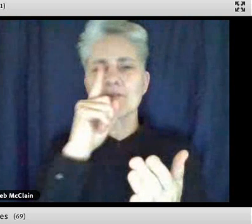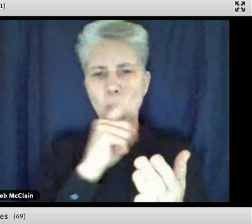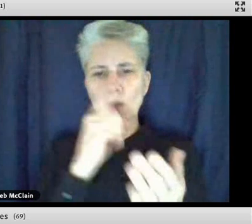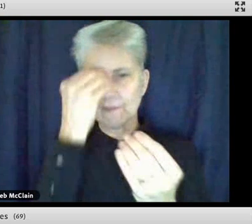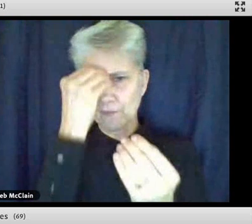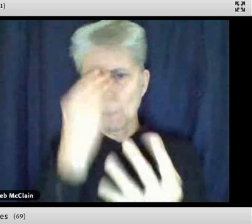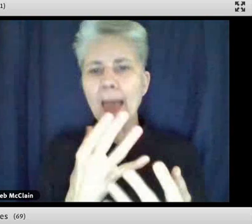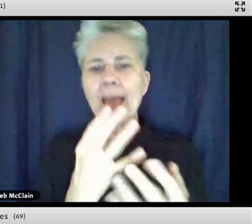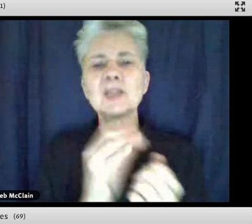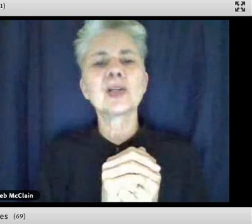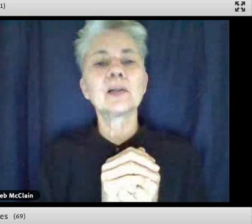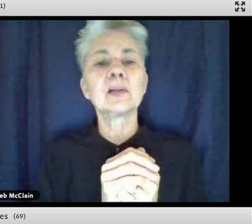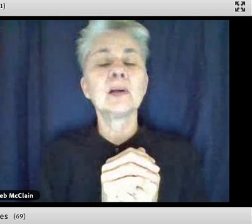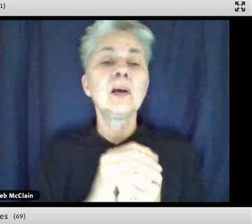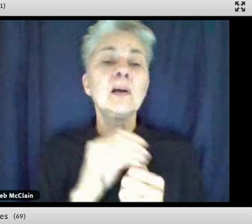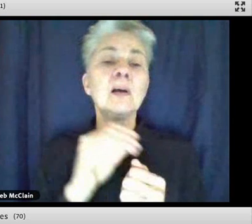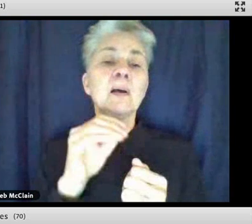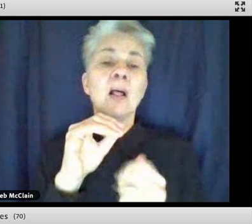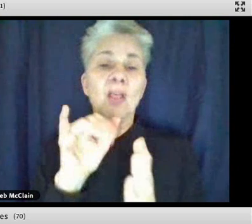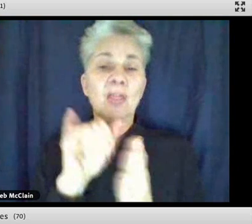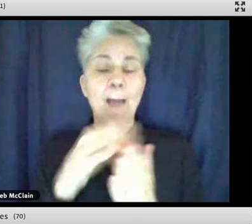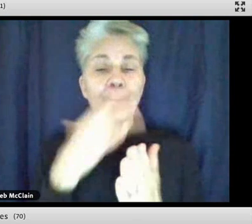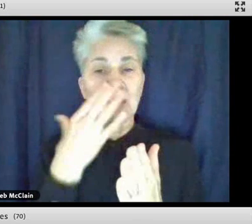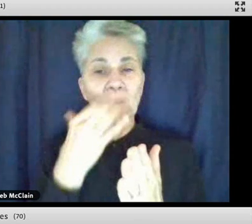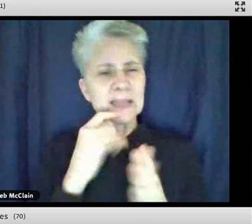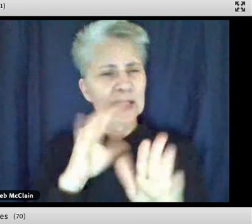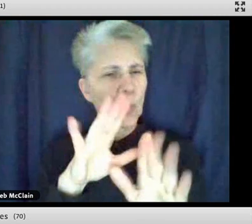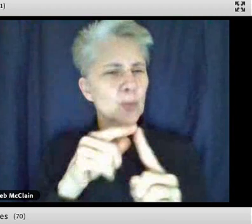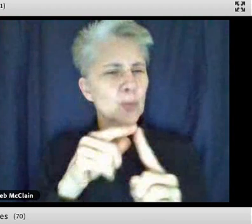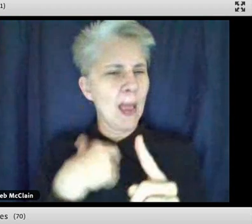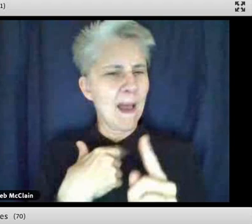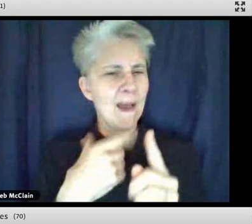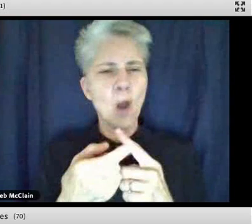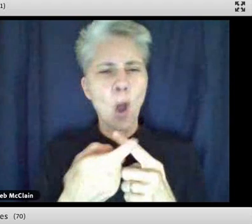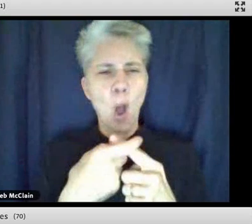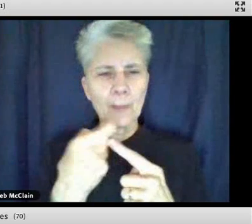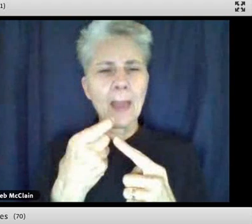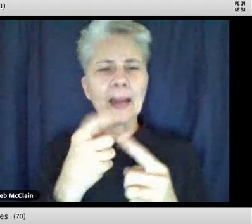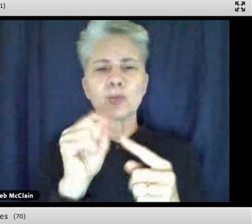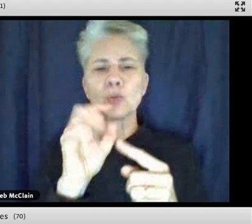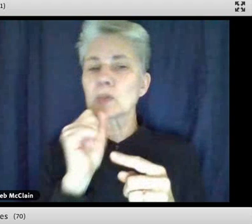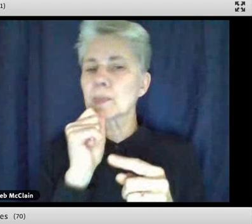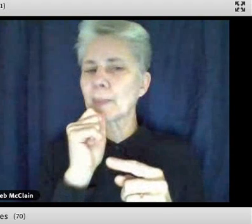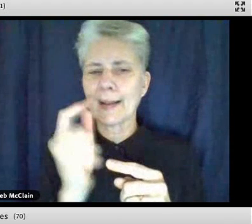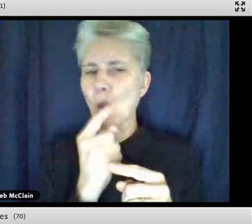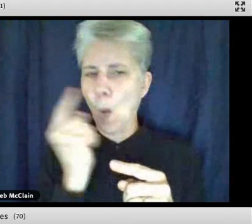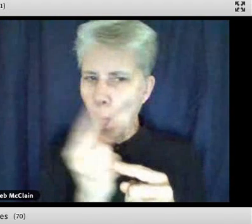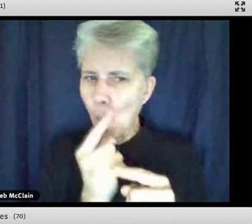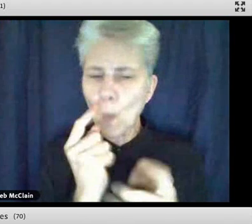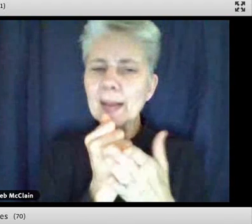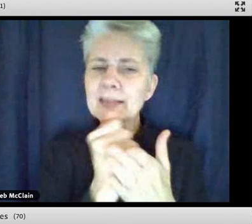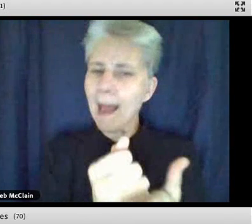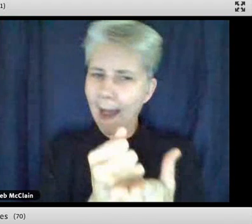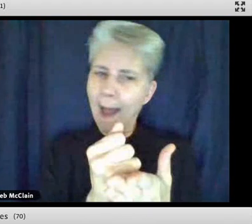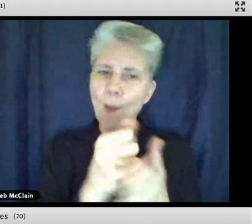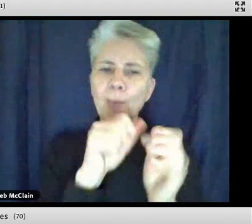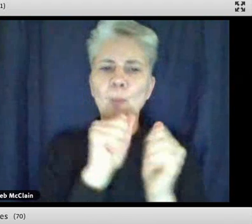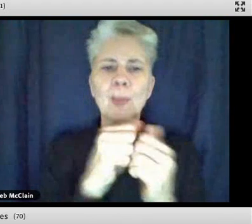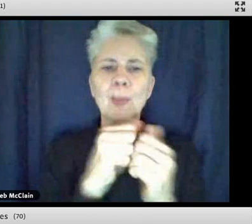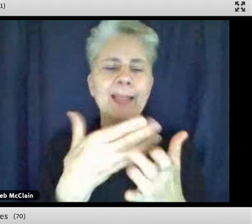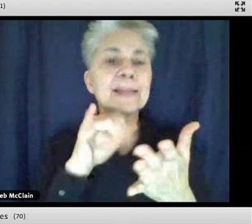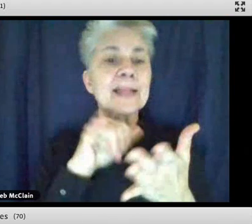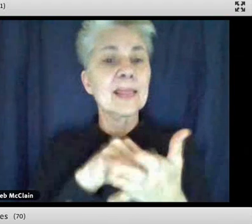I'm sorry, how to verify information that's false, because it's great to have these automated tools, but they don't always help you with